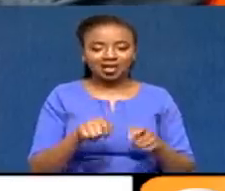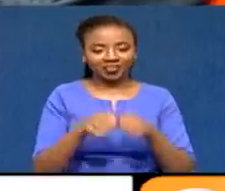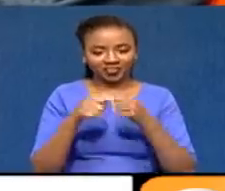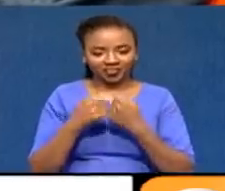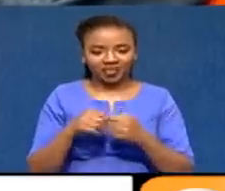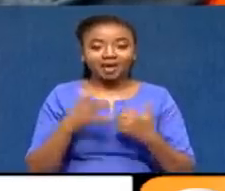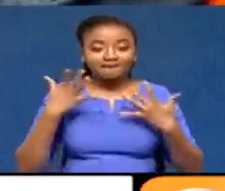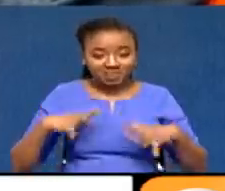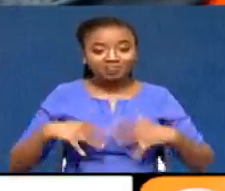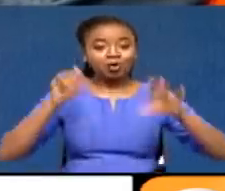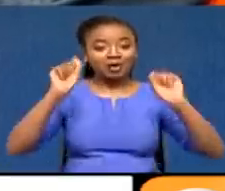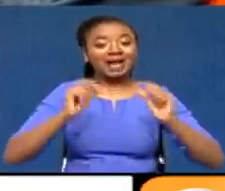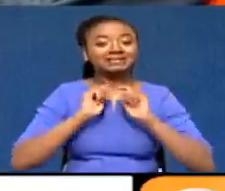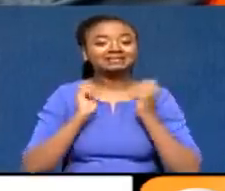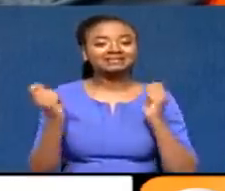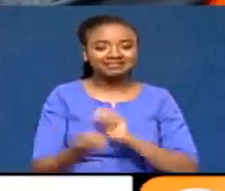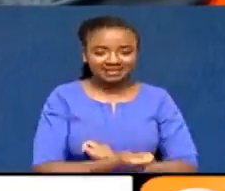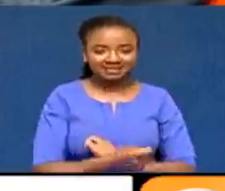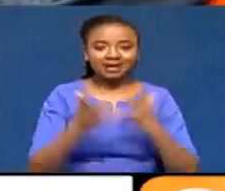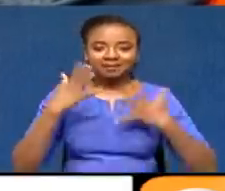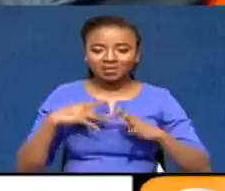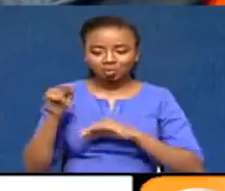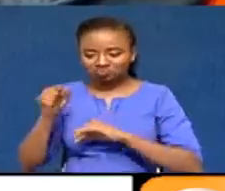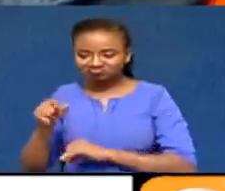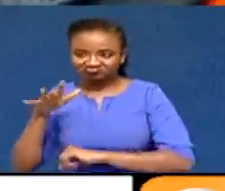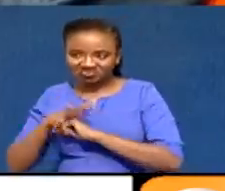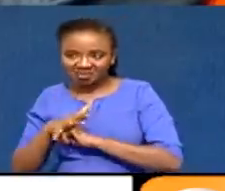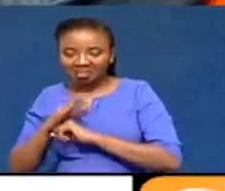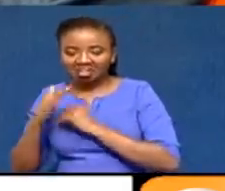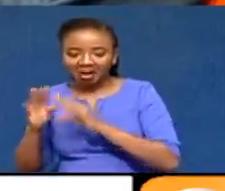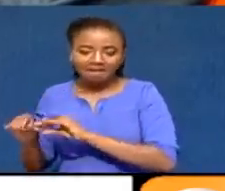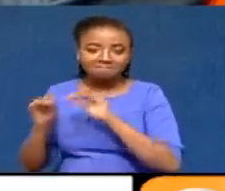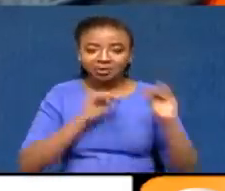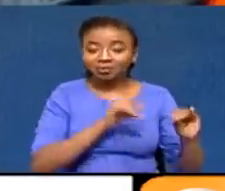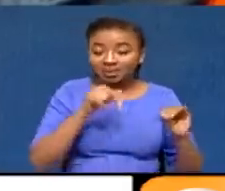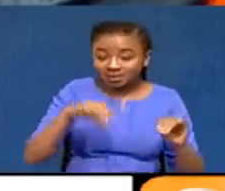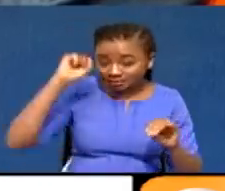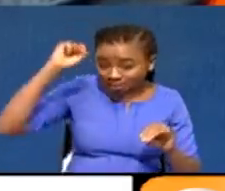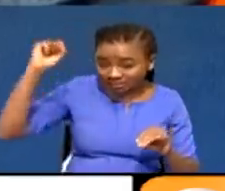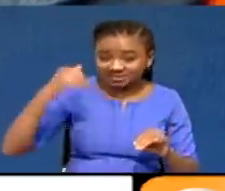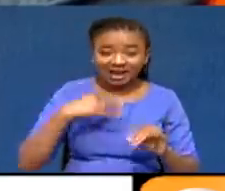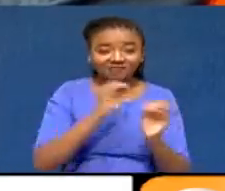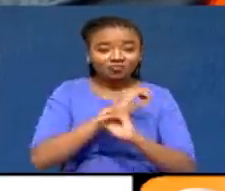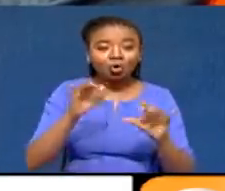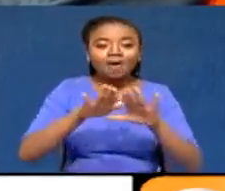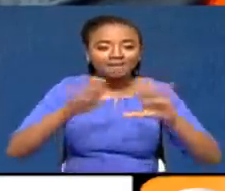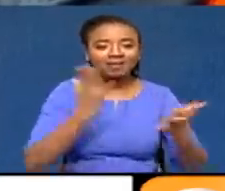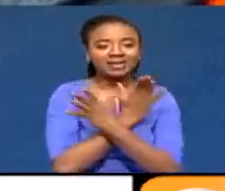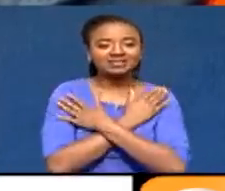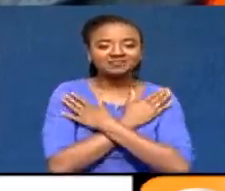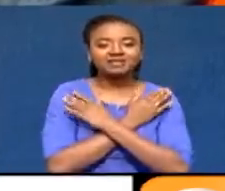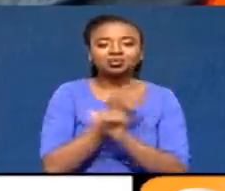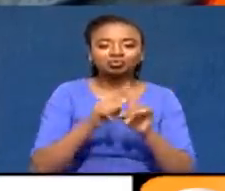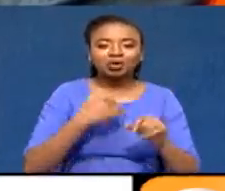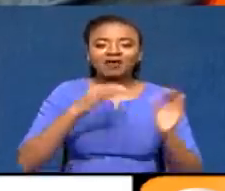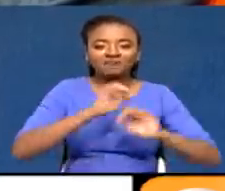People change. People shift positions. In politics, there is no permanent friend and permanent enemy. Absolutely. Let us deal with